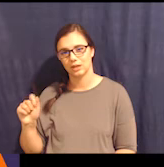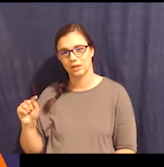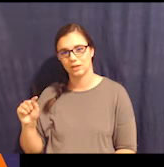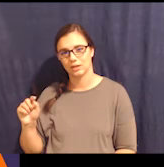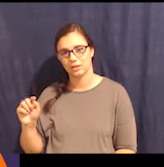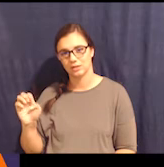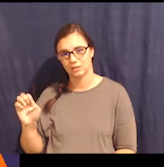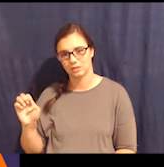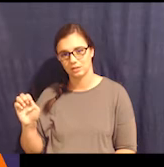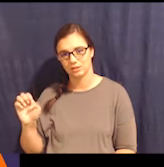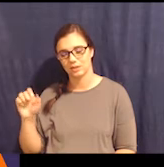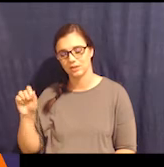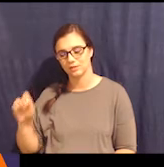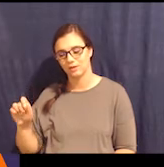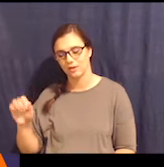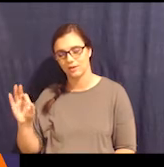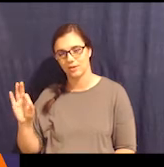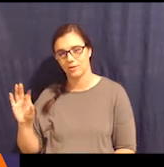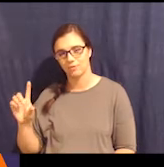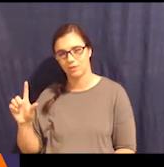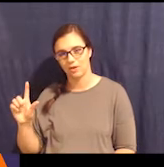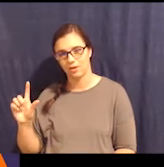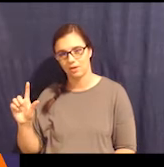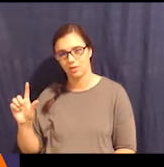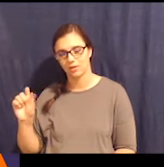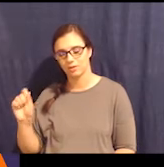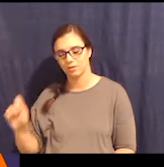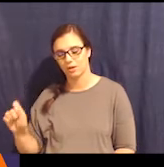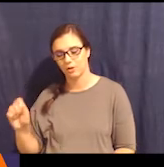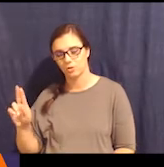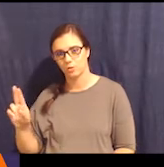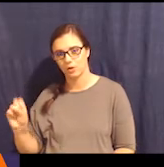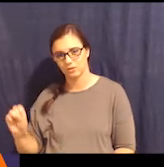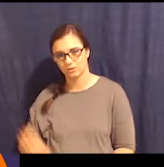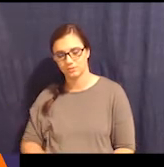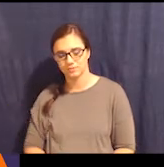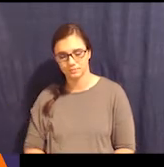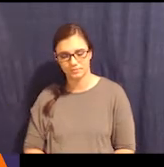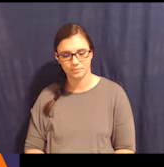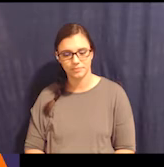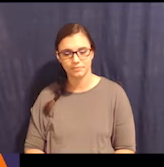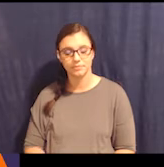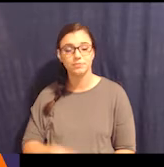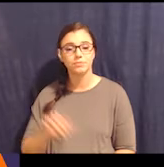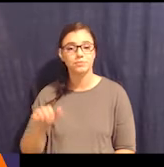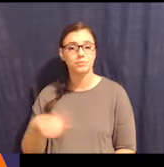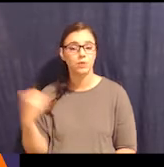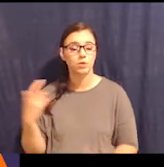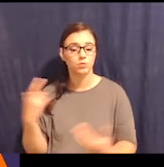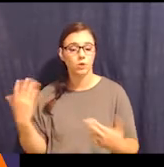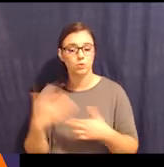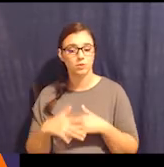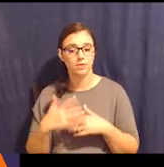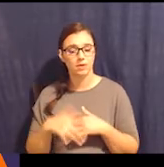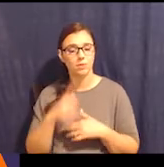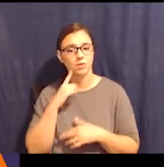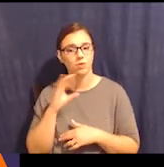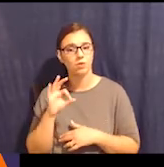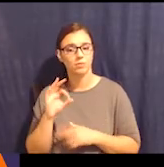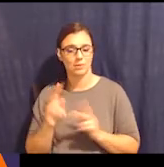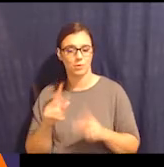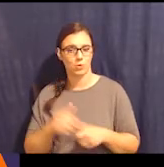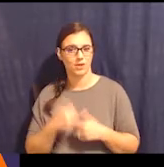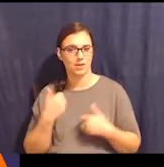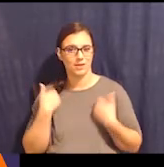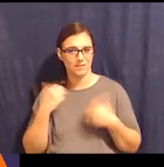www.elderaffairs.state.fl.us. Other resources available to Florida residents include 211.org.